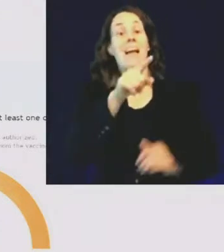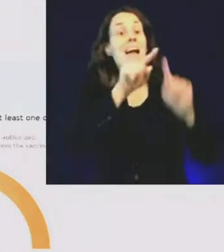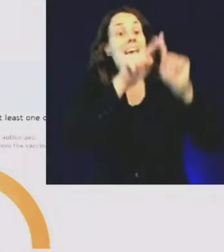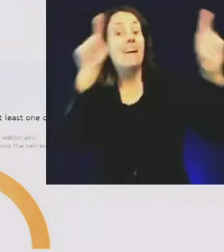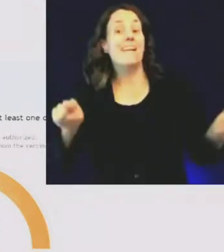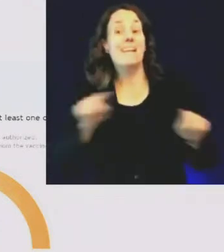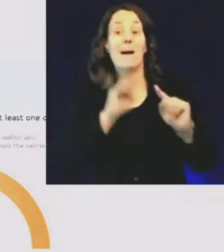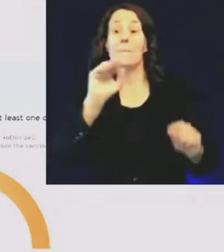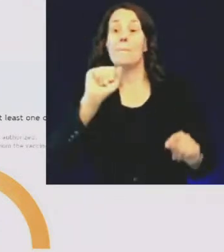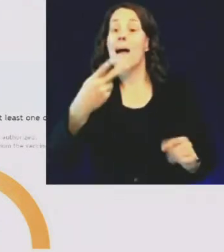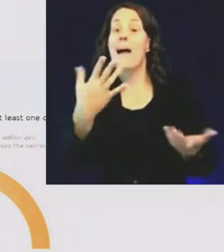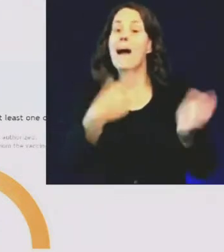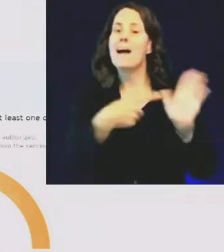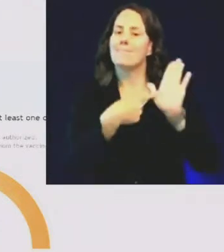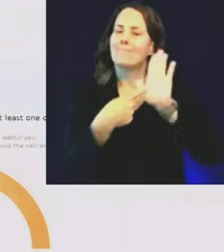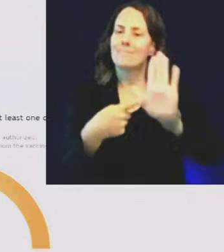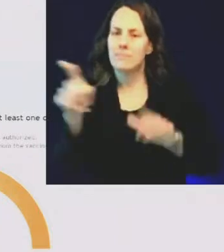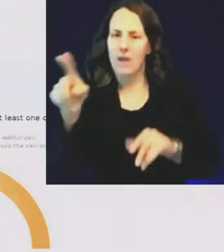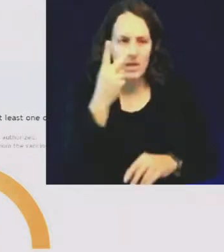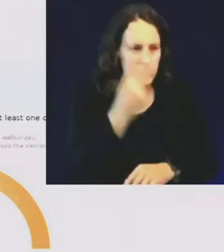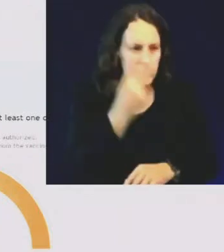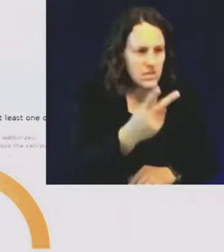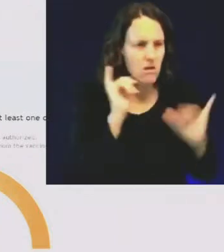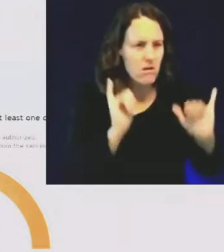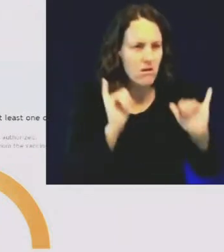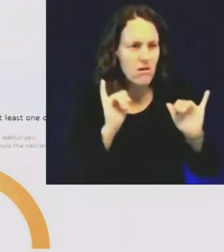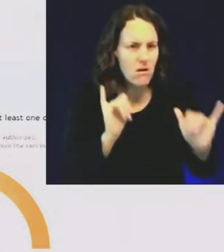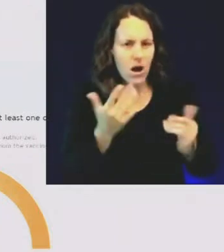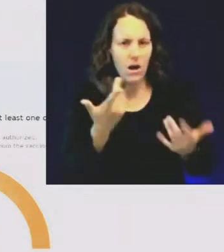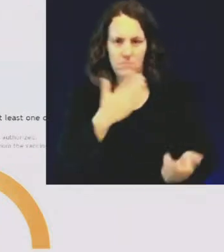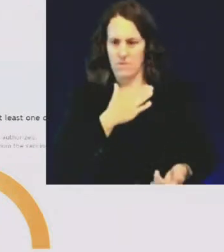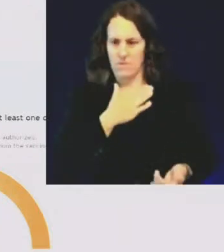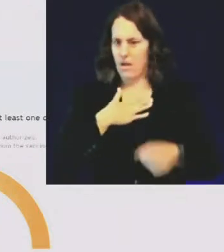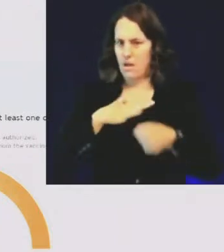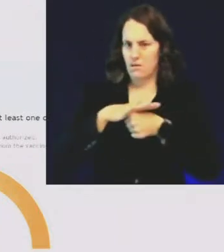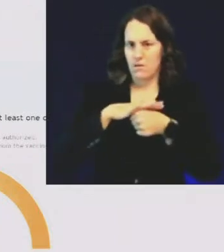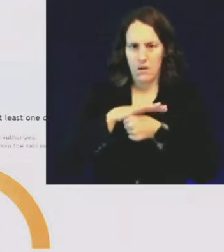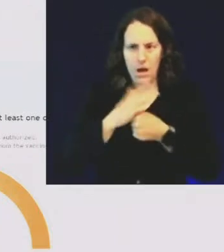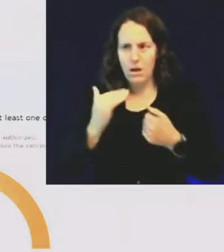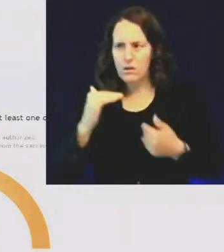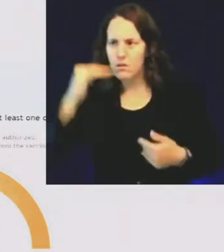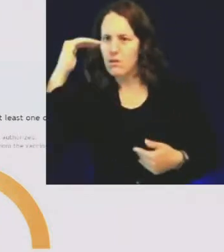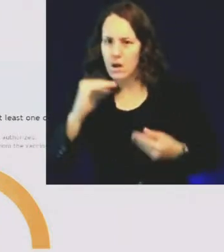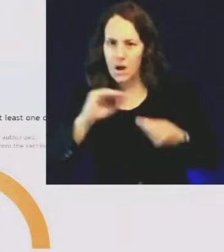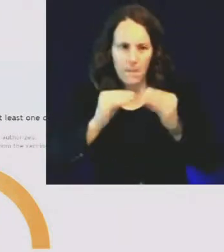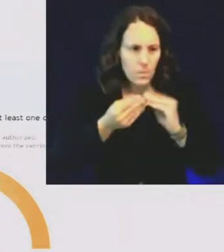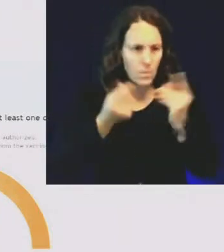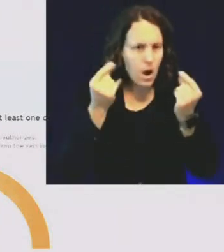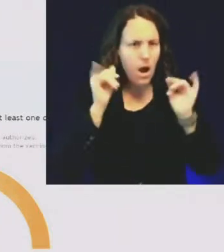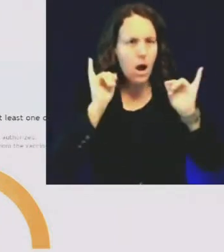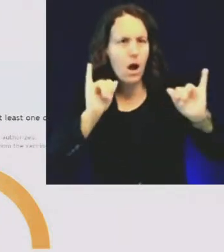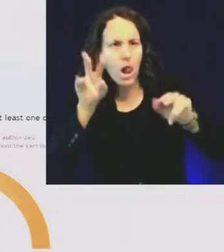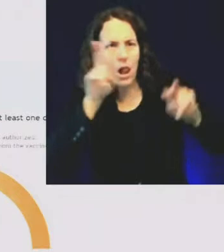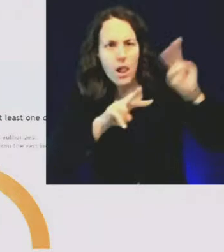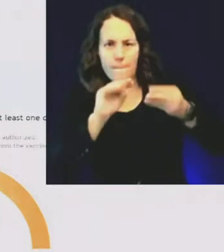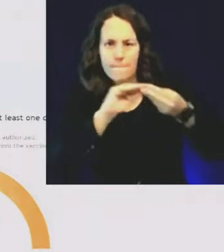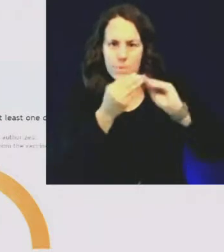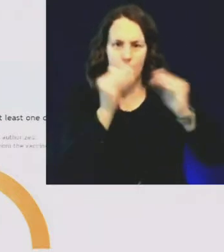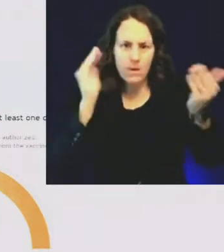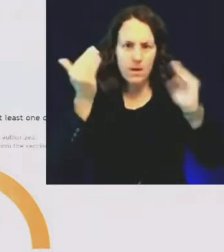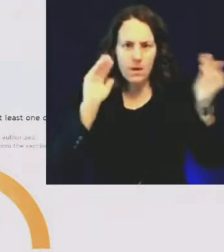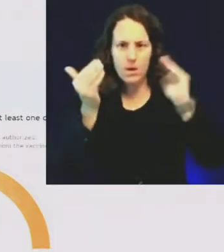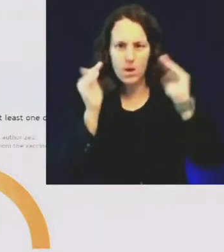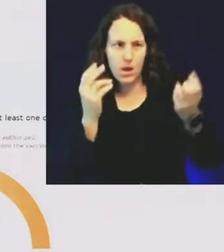comparing data to other reports, as many sites are talking about the number of adults who have received